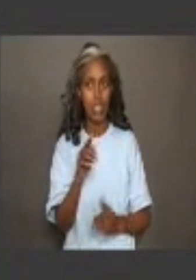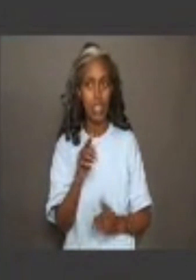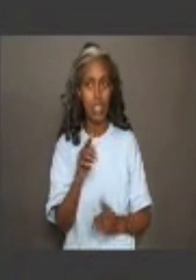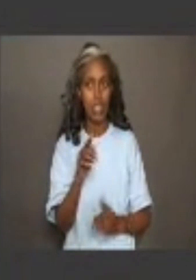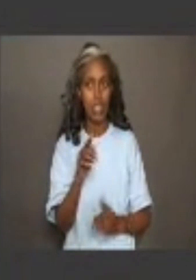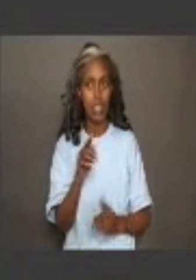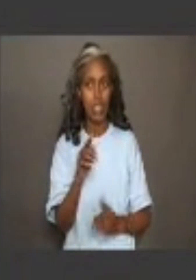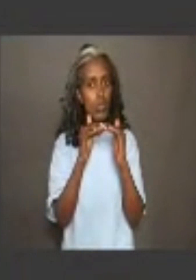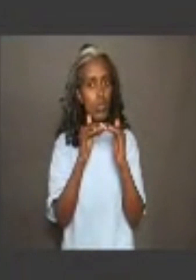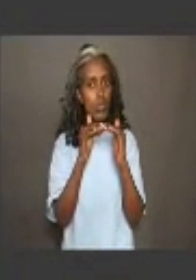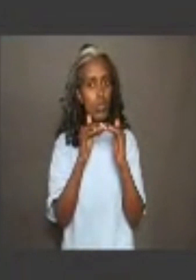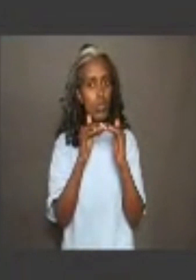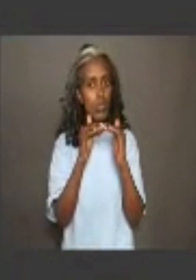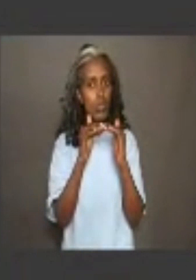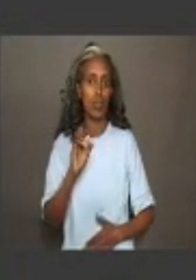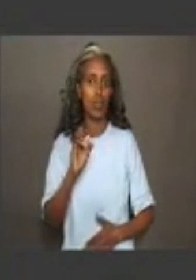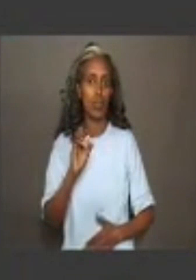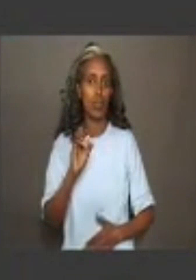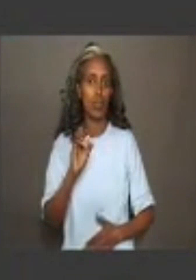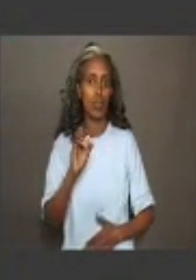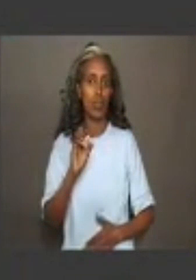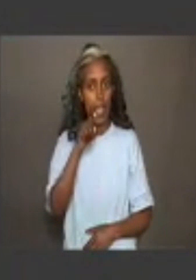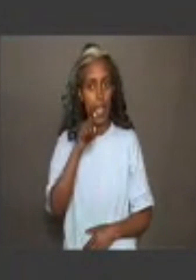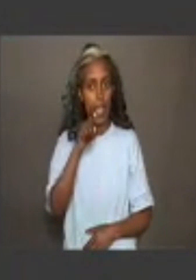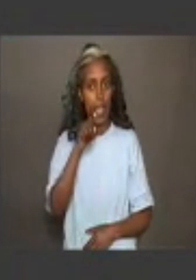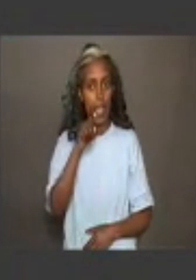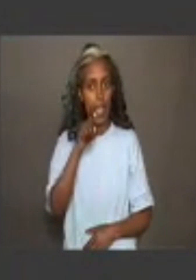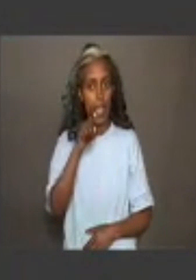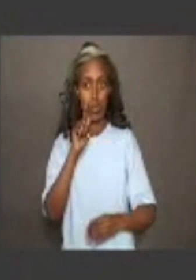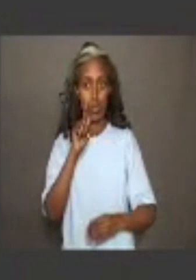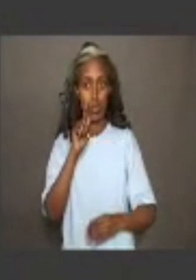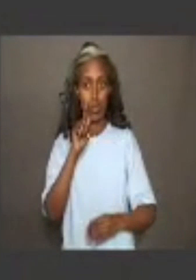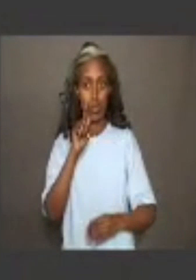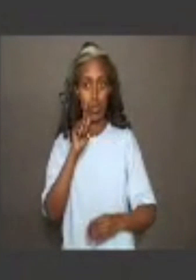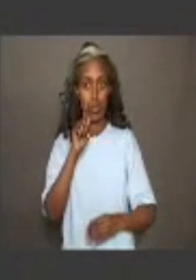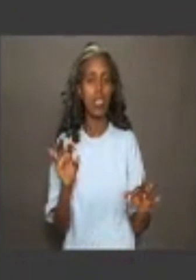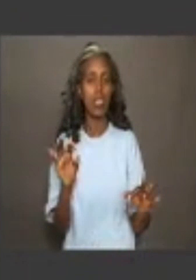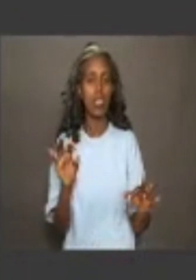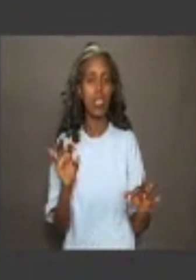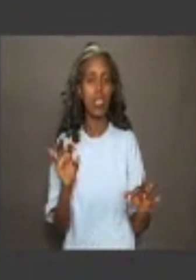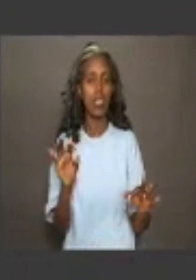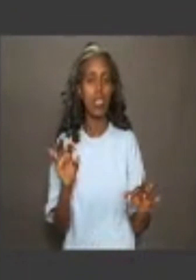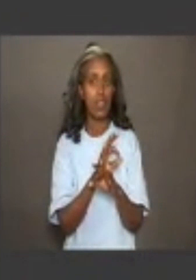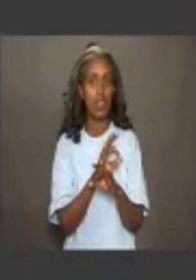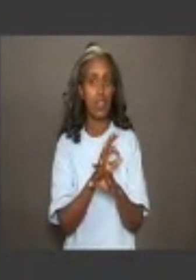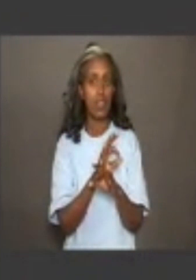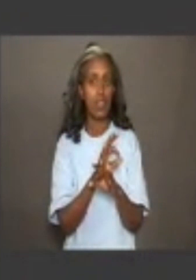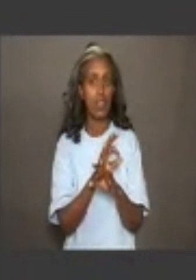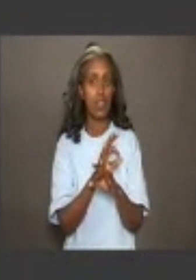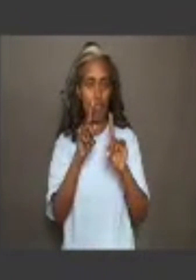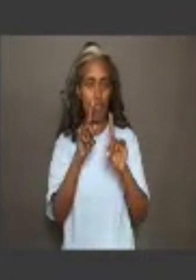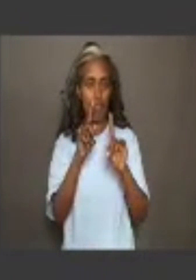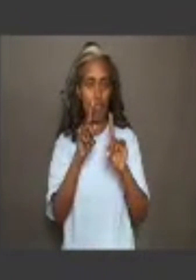0. X plus 1 is a factor of f of x.